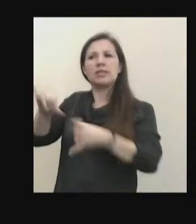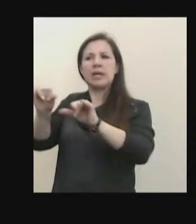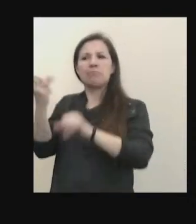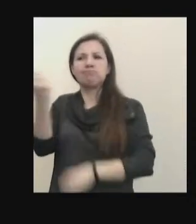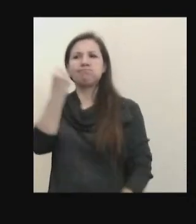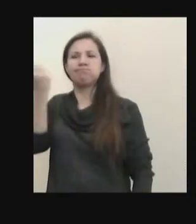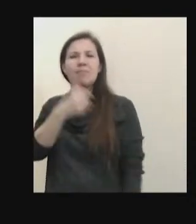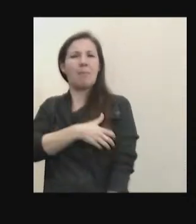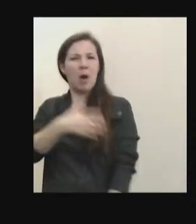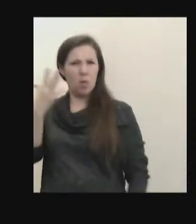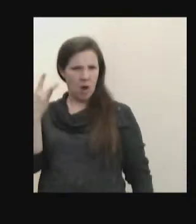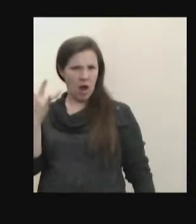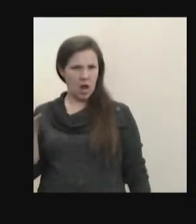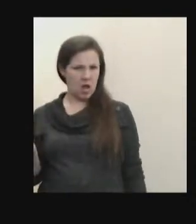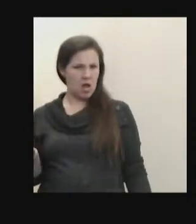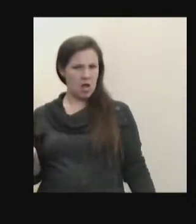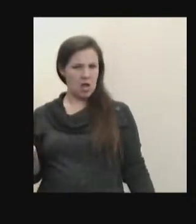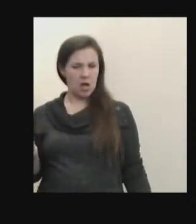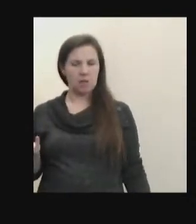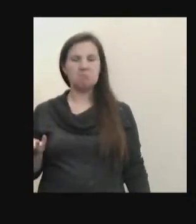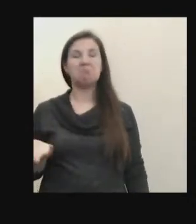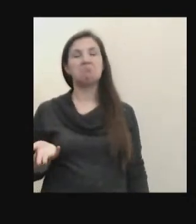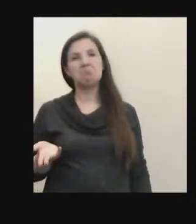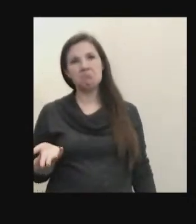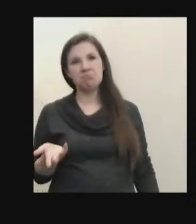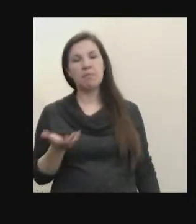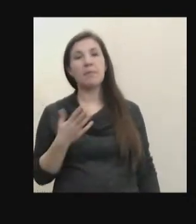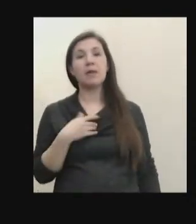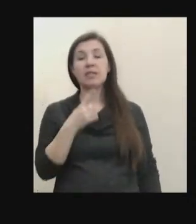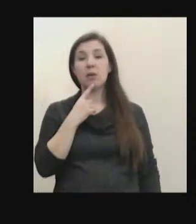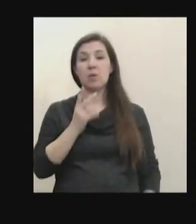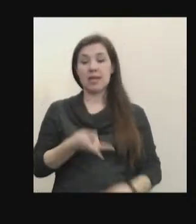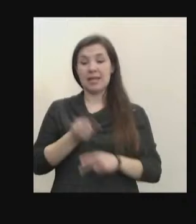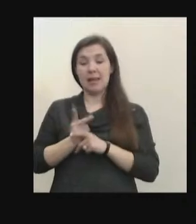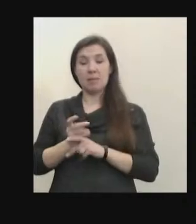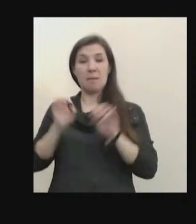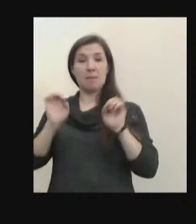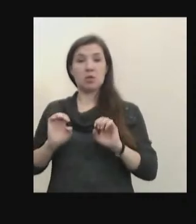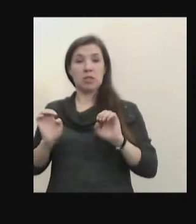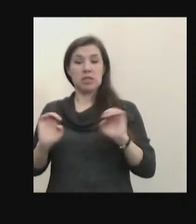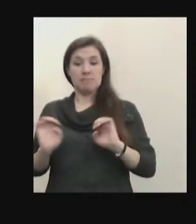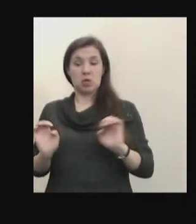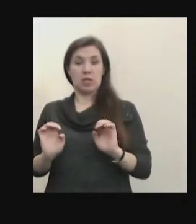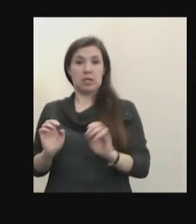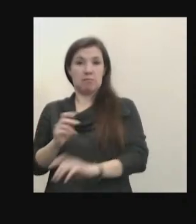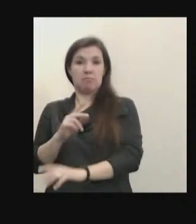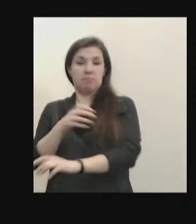Well, I will state this, that we kept our emergency powers in place so that we could efficiently